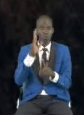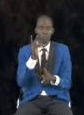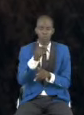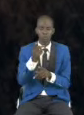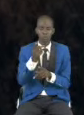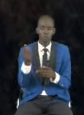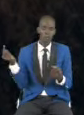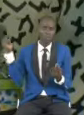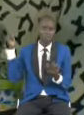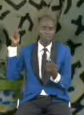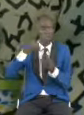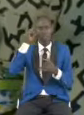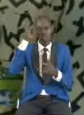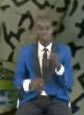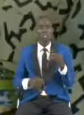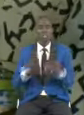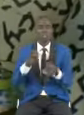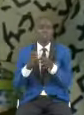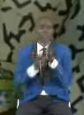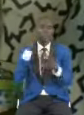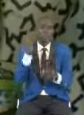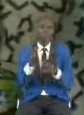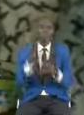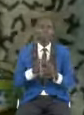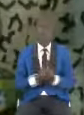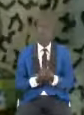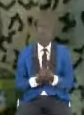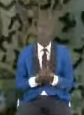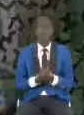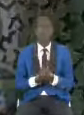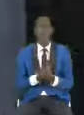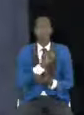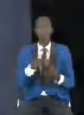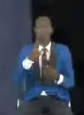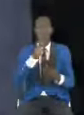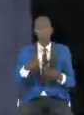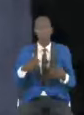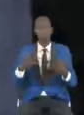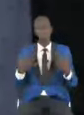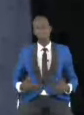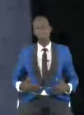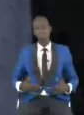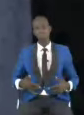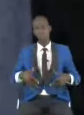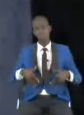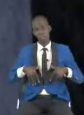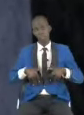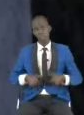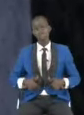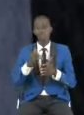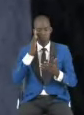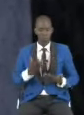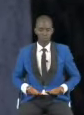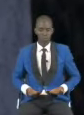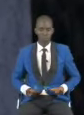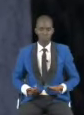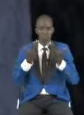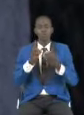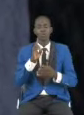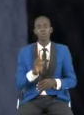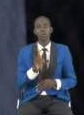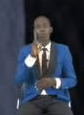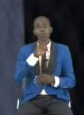in Jesus' name. When you are tired, it will quicken your life. When you are sick, it will heal